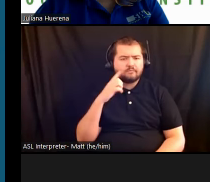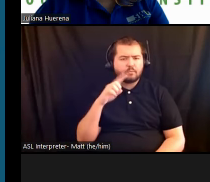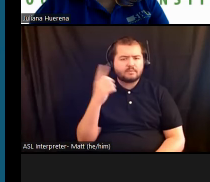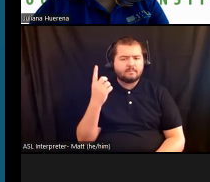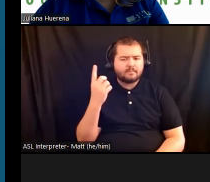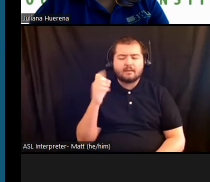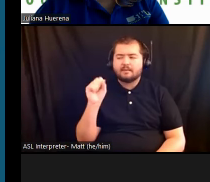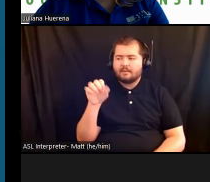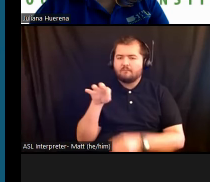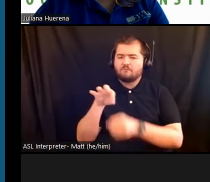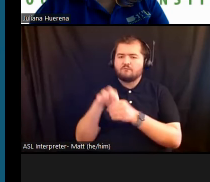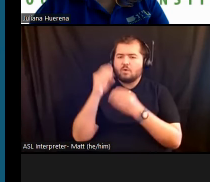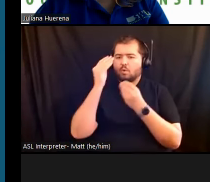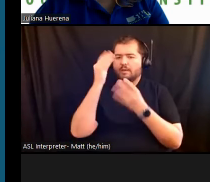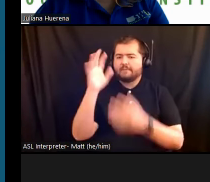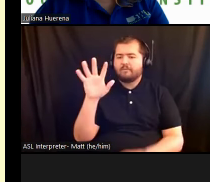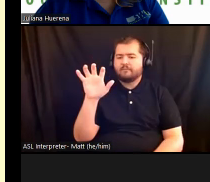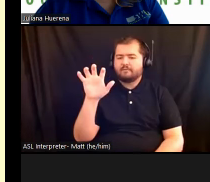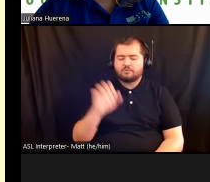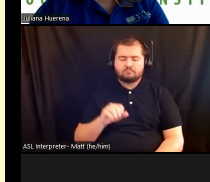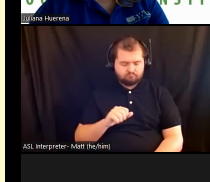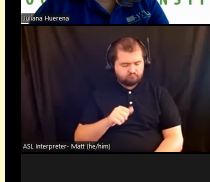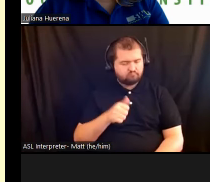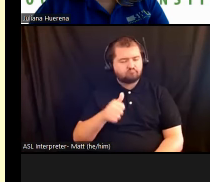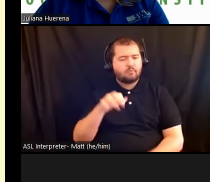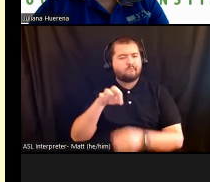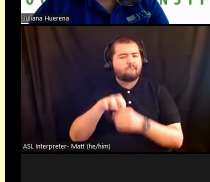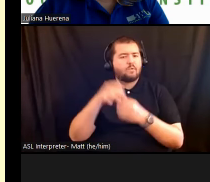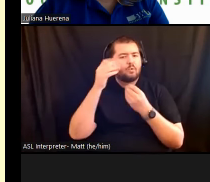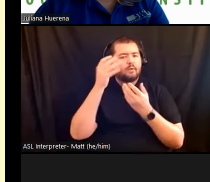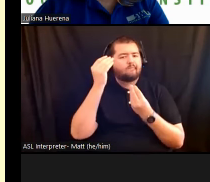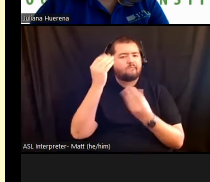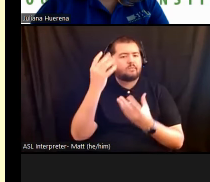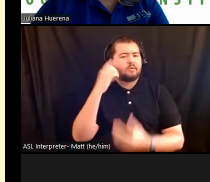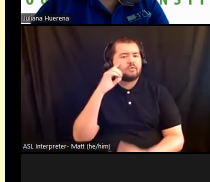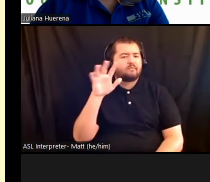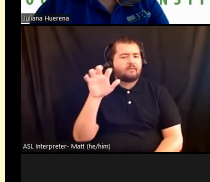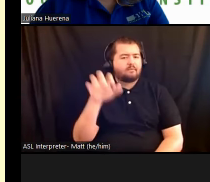Yes, so vote info for 500. Vote information for 500.